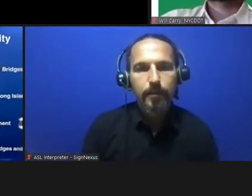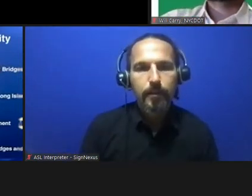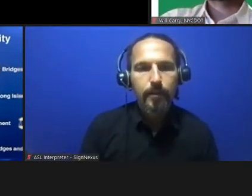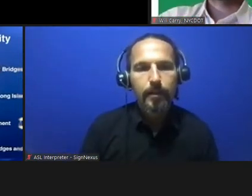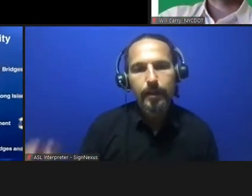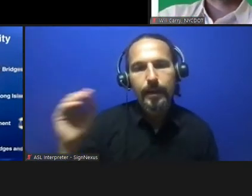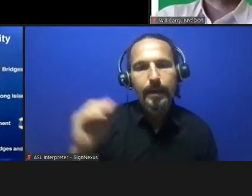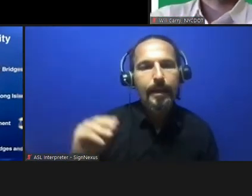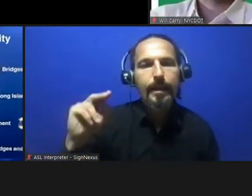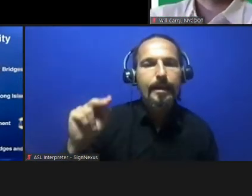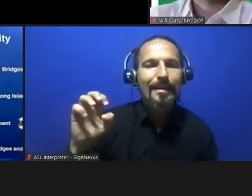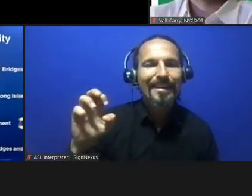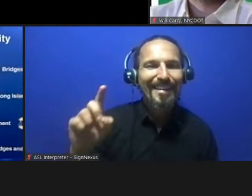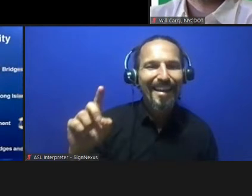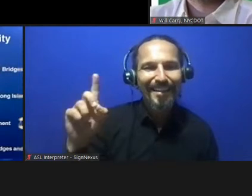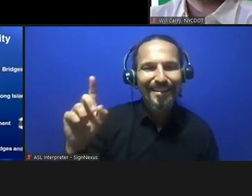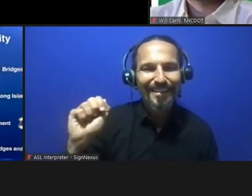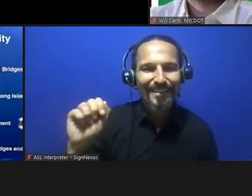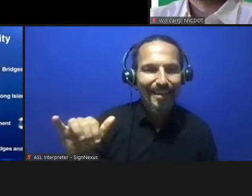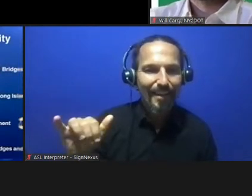ned day